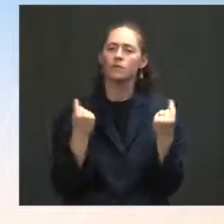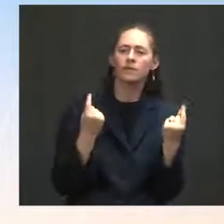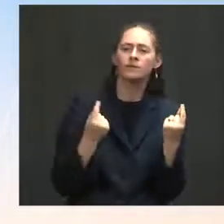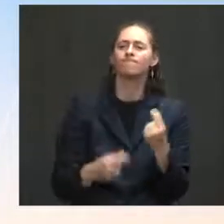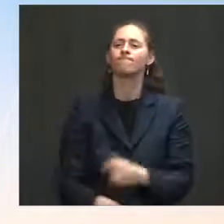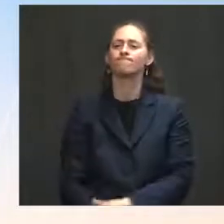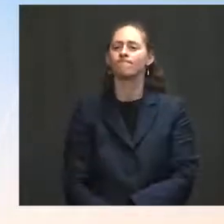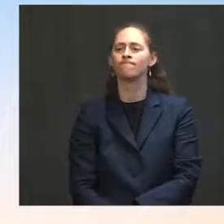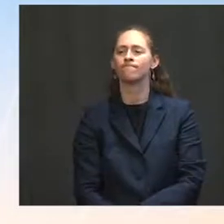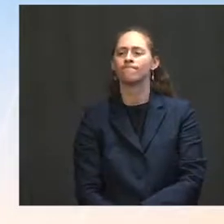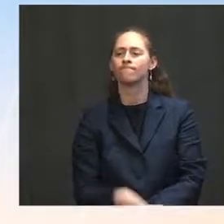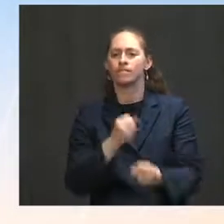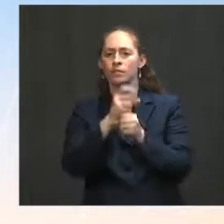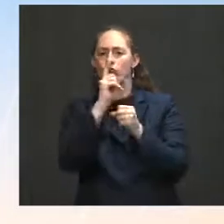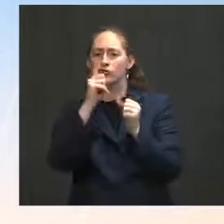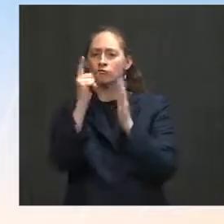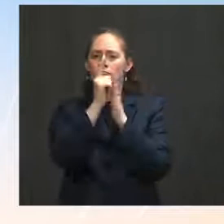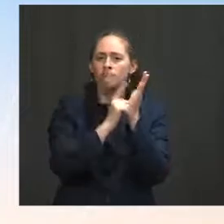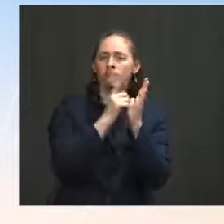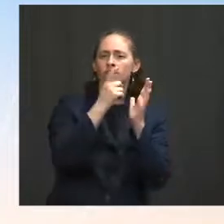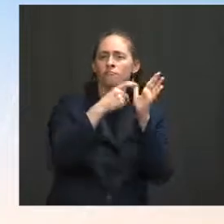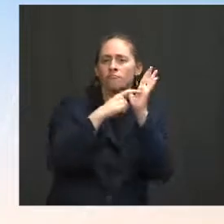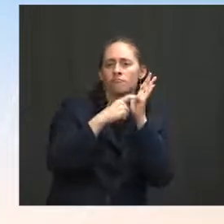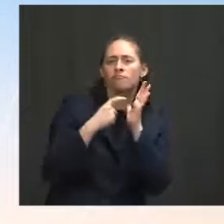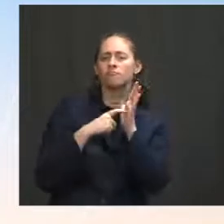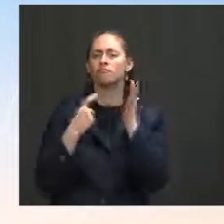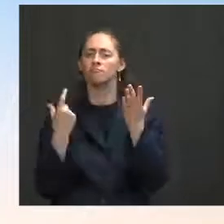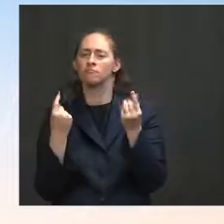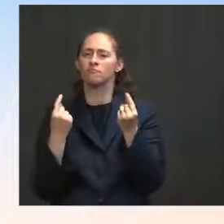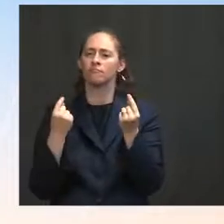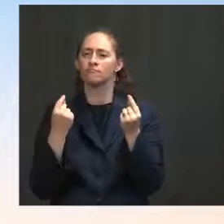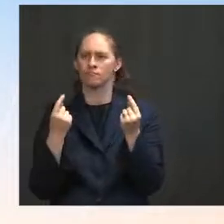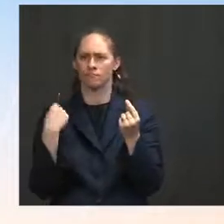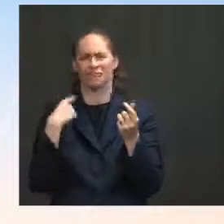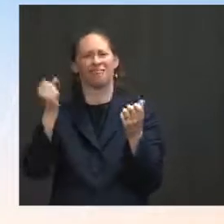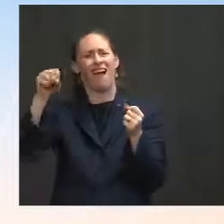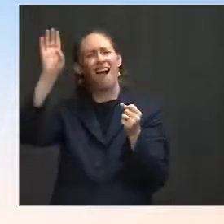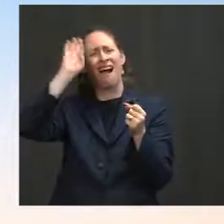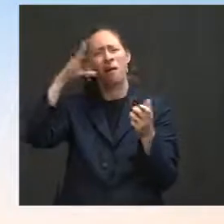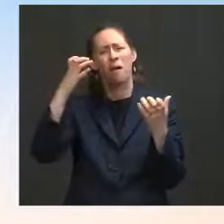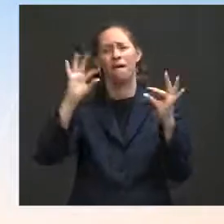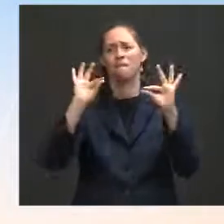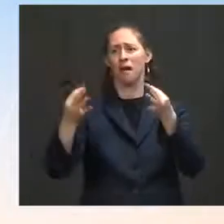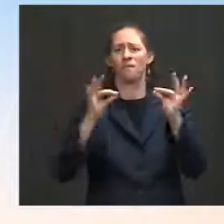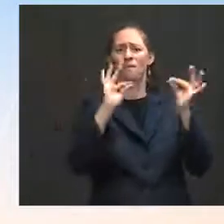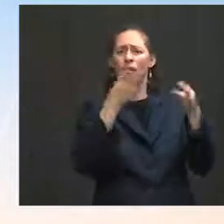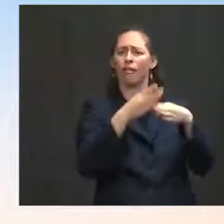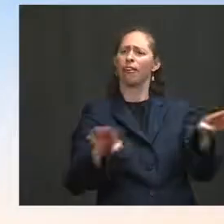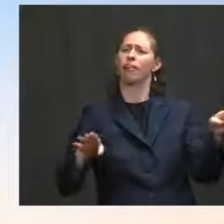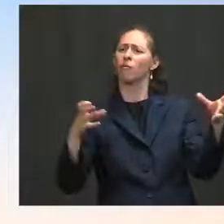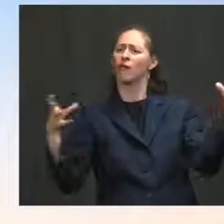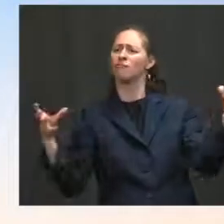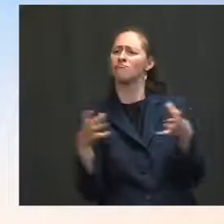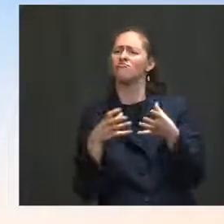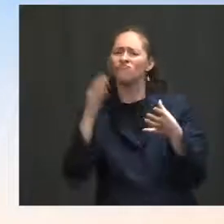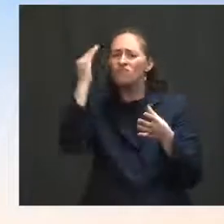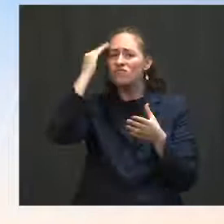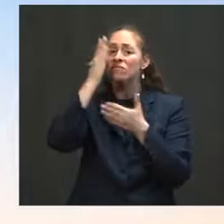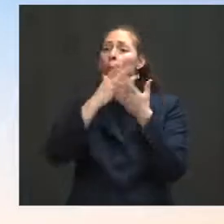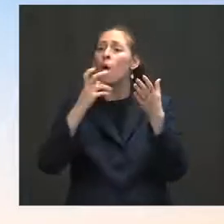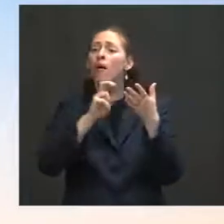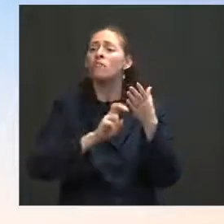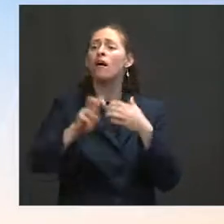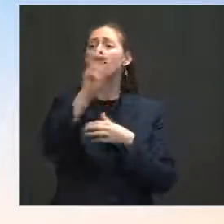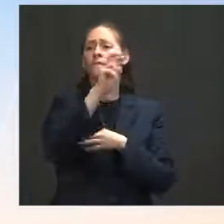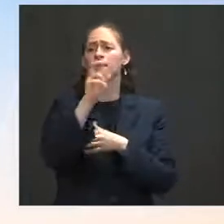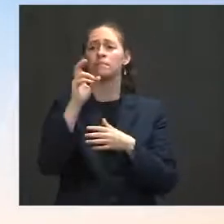We certainly want to ensure families are reunited, people can travel, as you said, but I don't have anything to